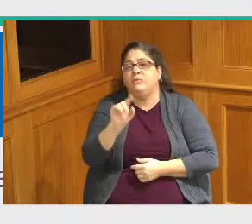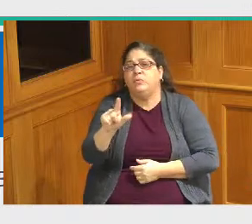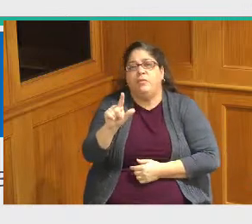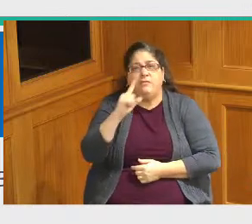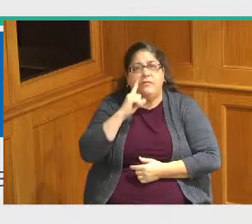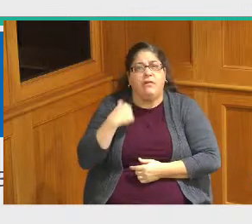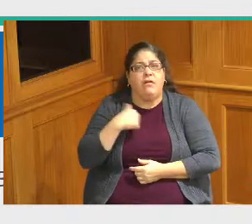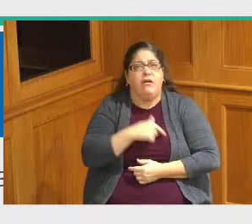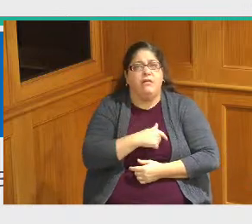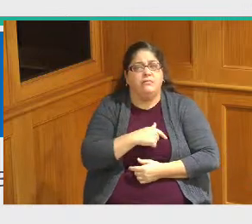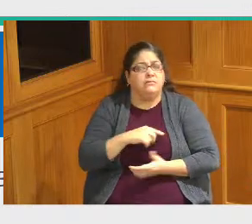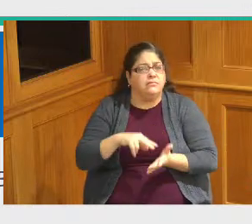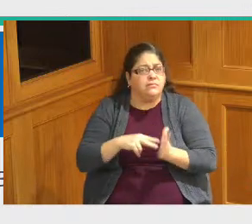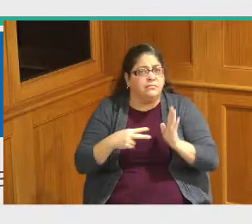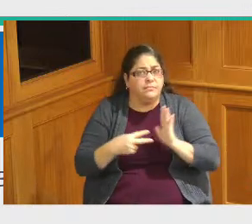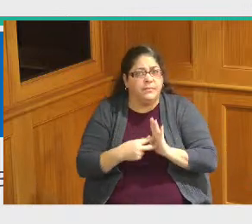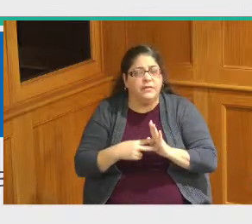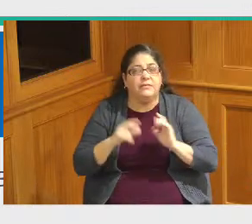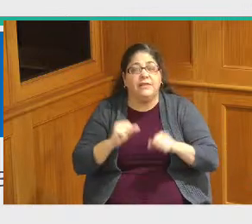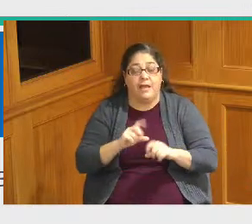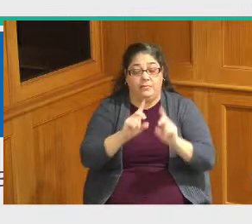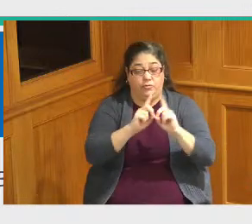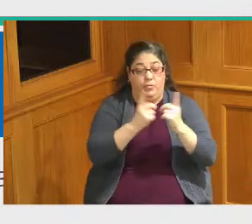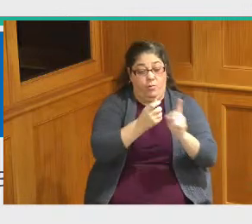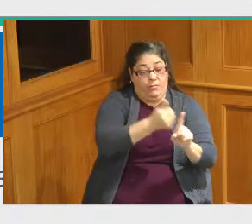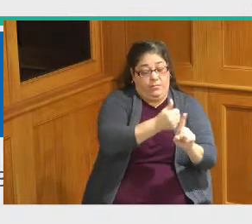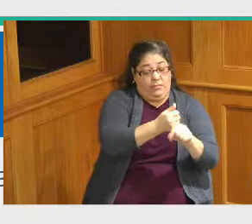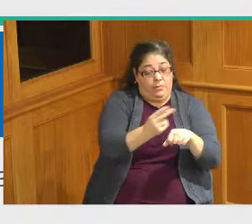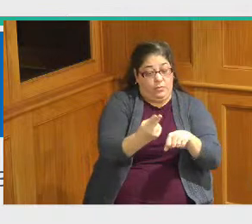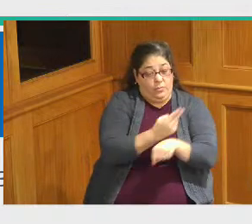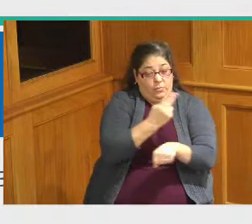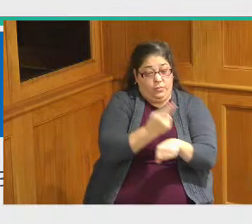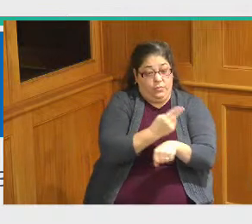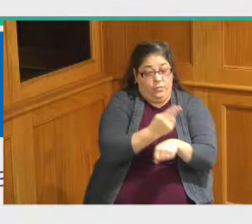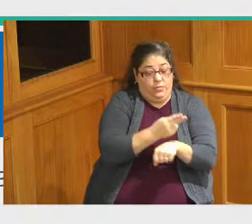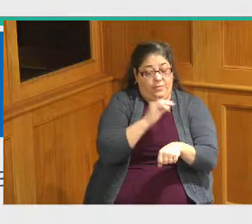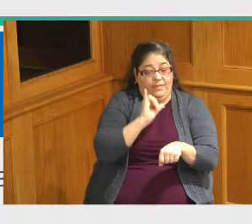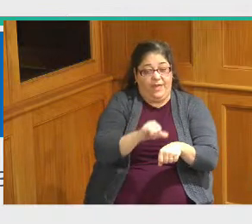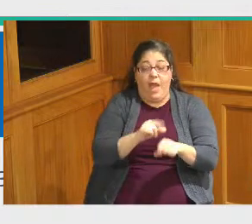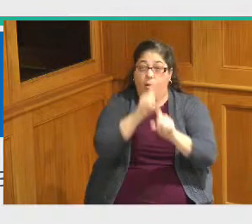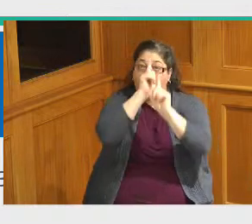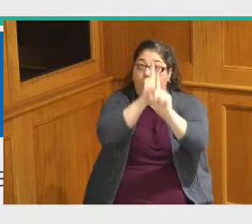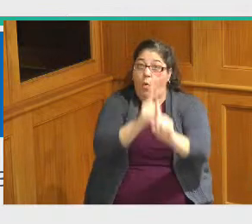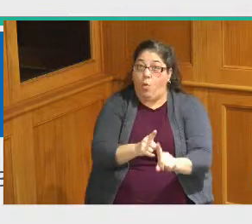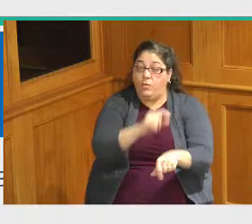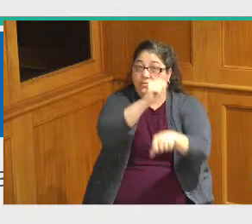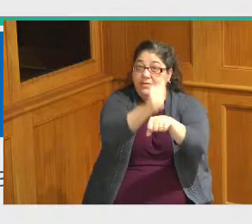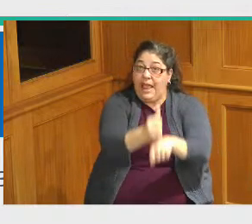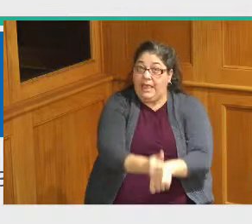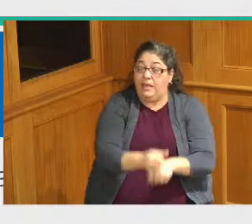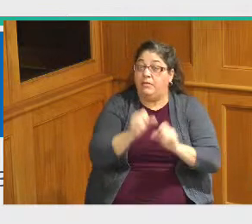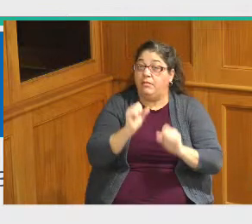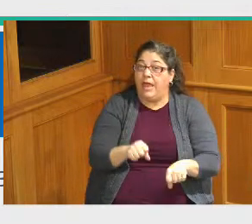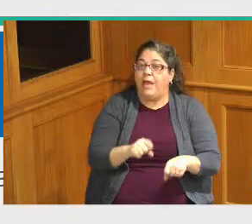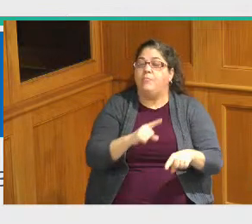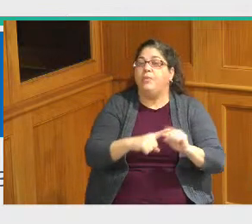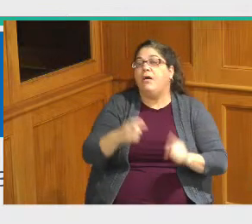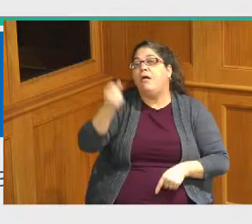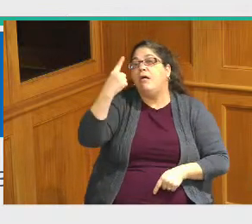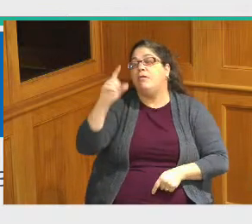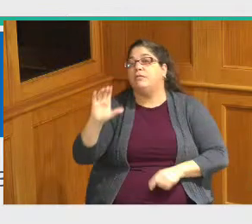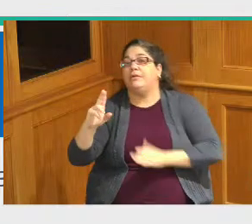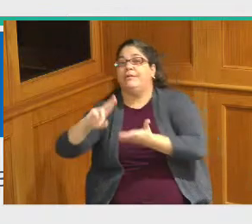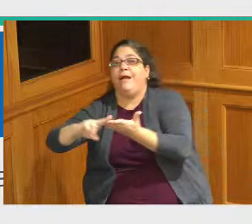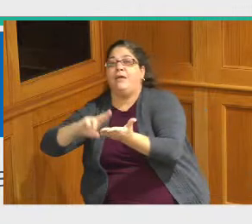where the not only the department uses a goal setting plan, but the contractor and the vendor